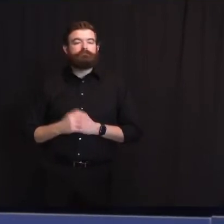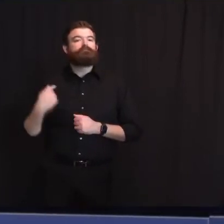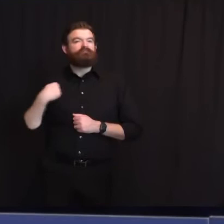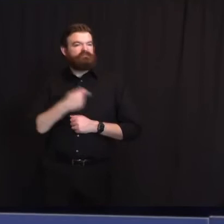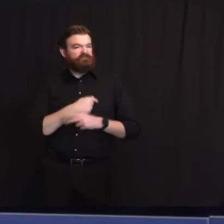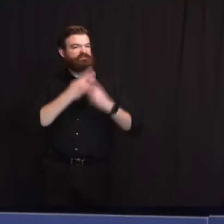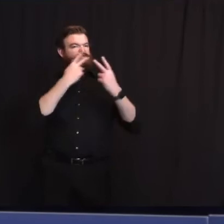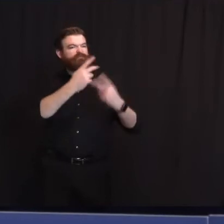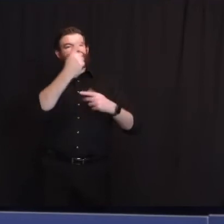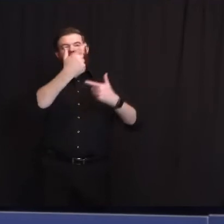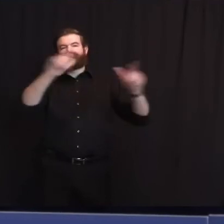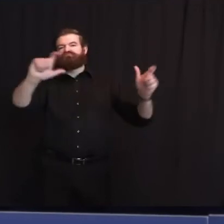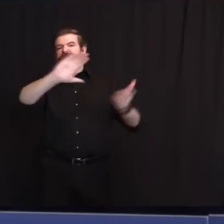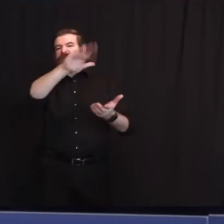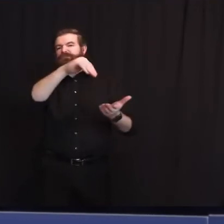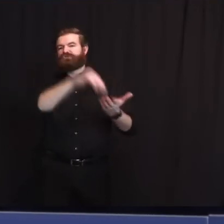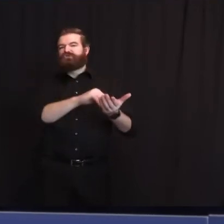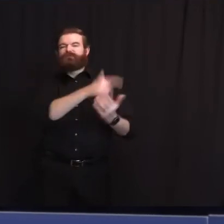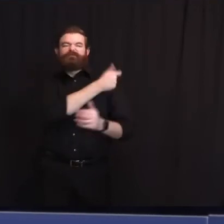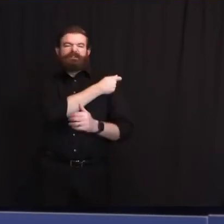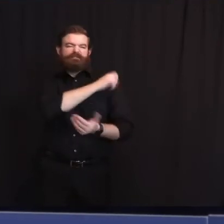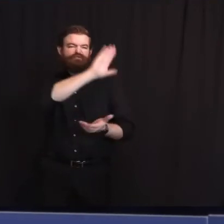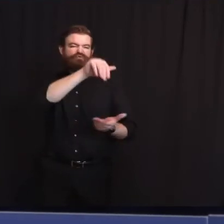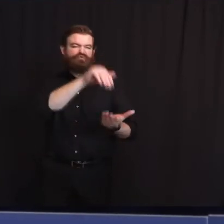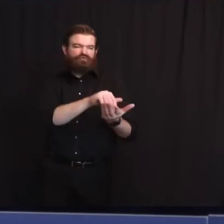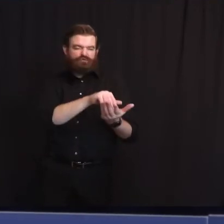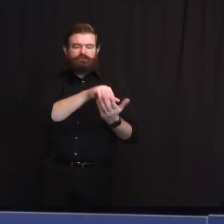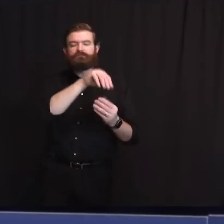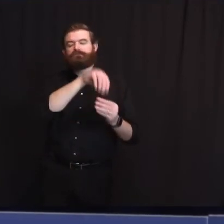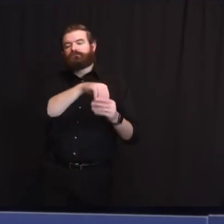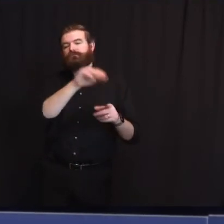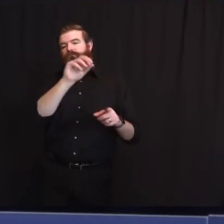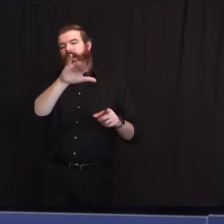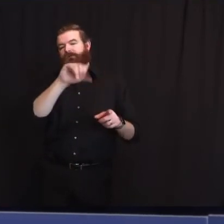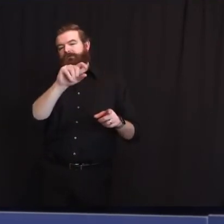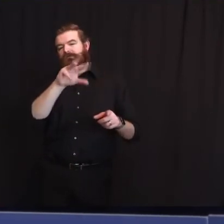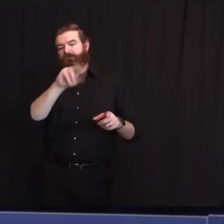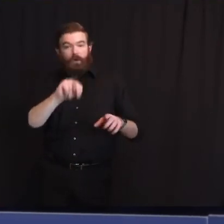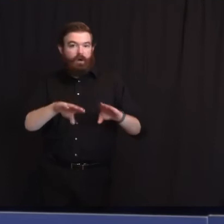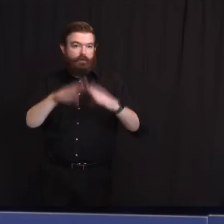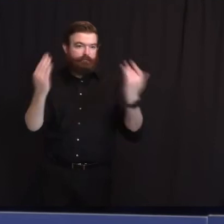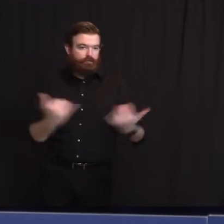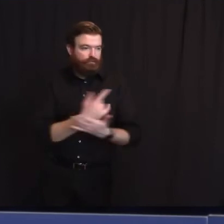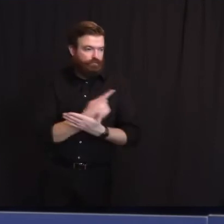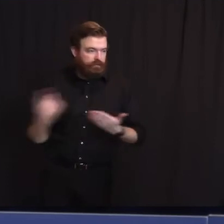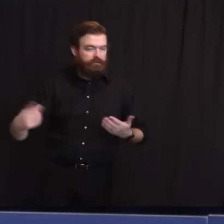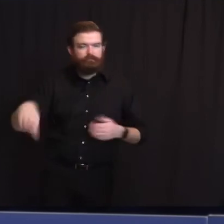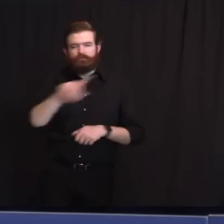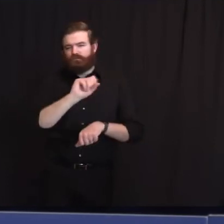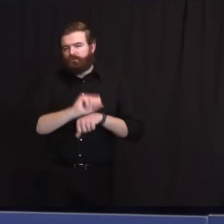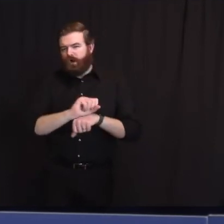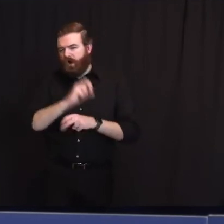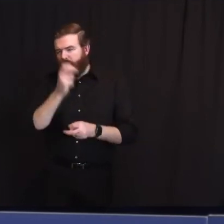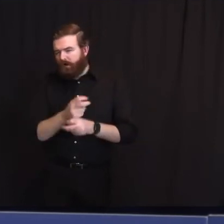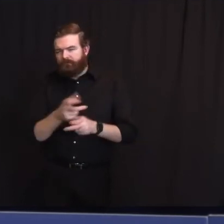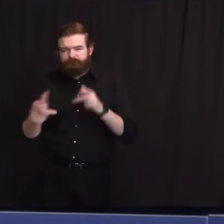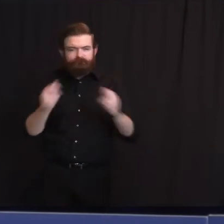This site has been open a week today, and the workers there are working hard to get as many people vaccinated as